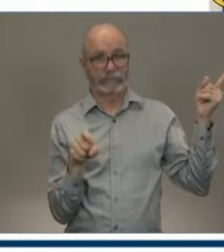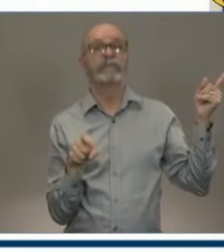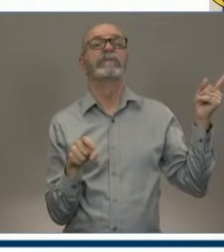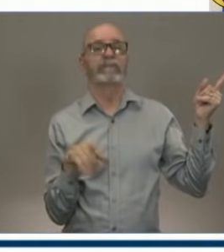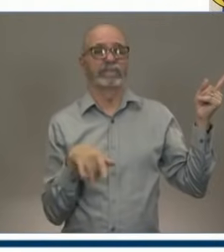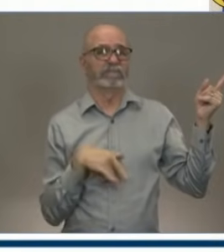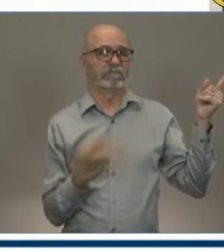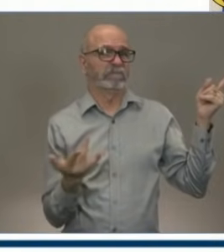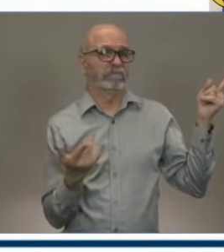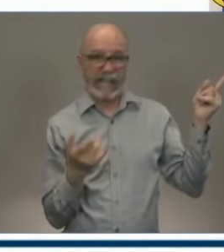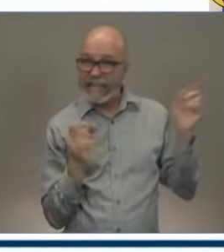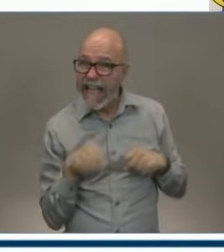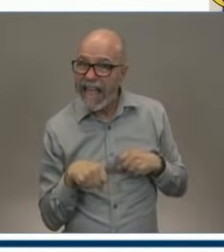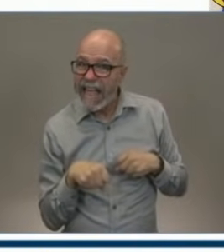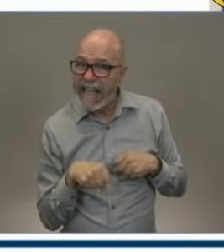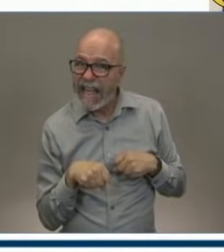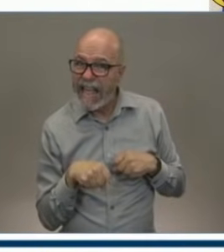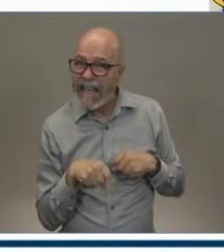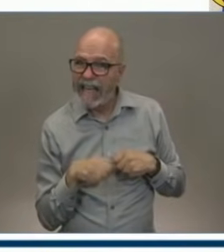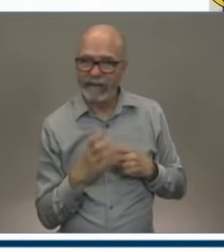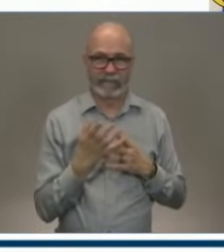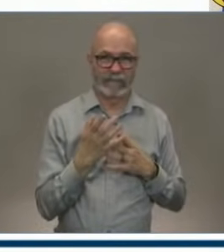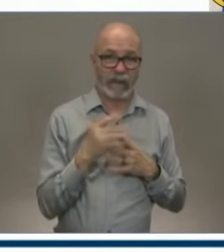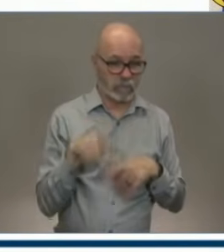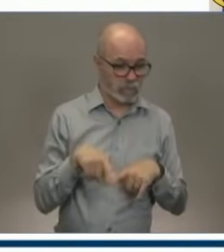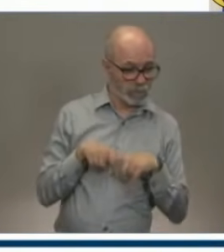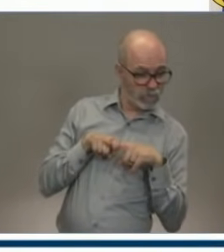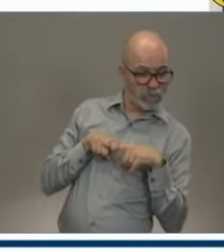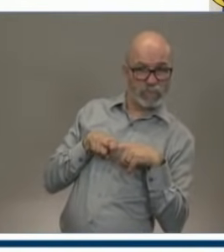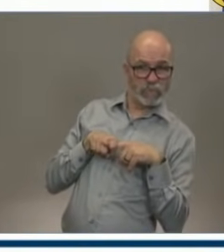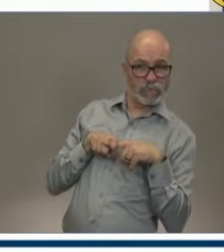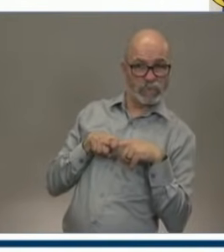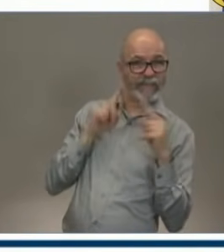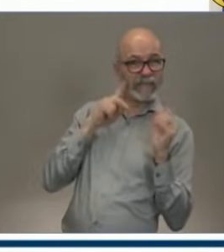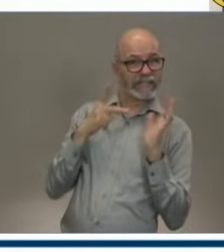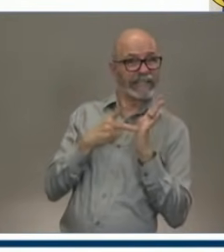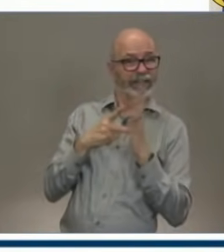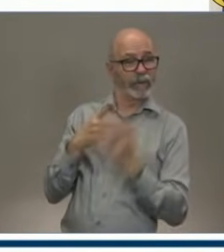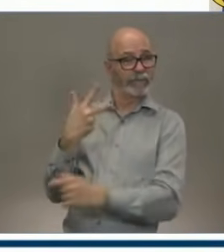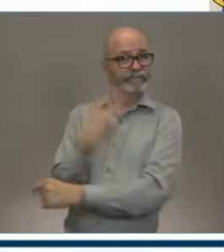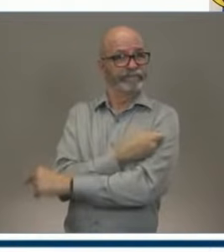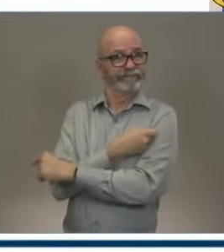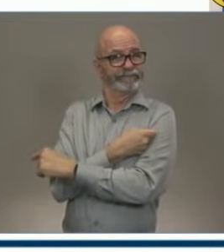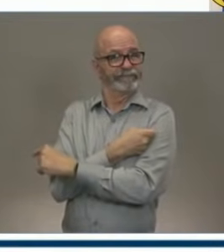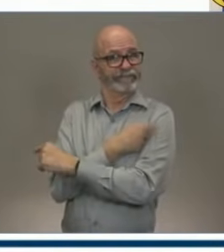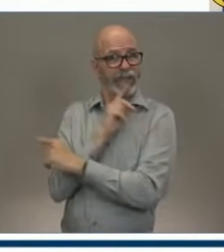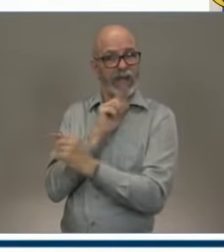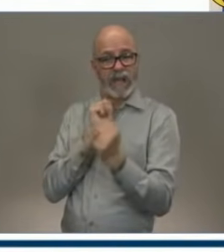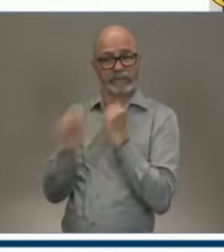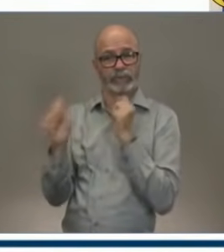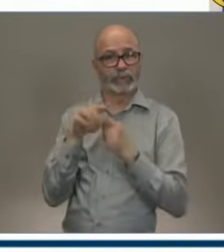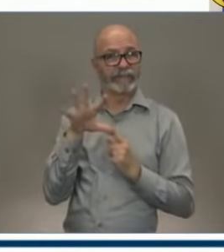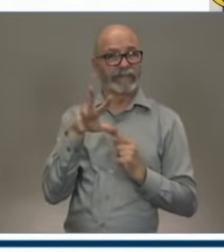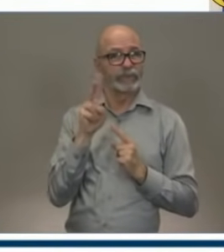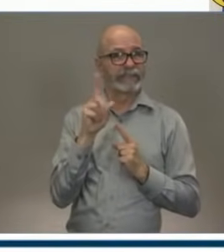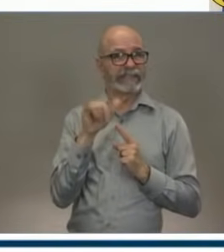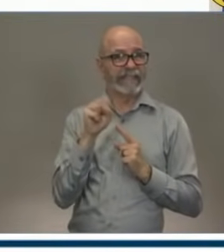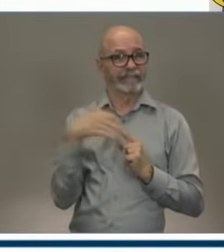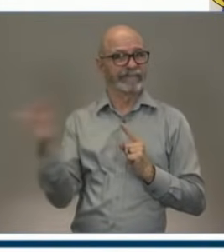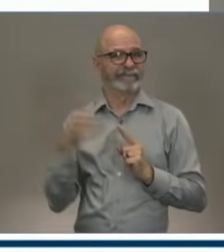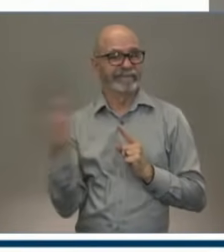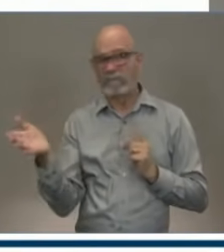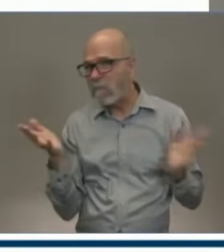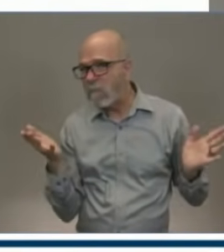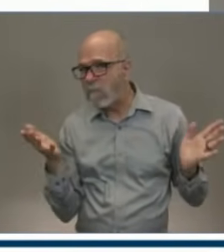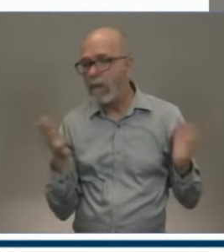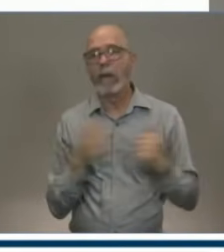be a possibility to hold back on the second dose past 21 days or past 42 days, depending on circumstances? So if you look